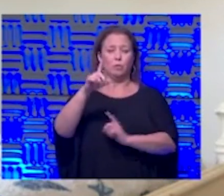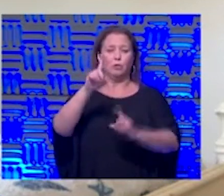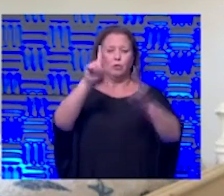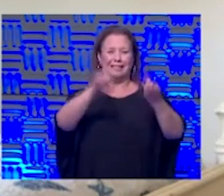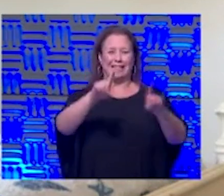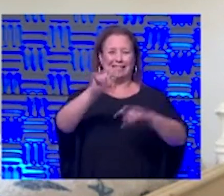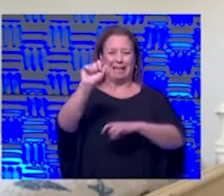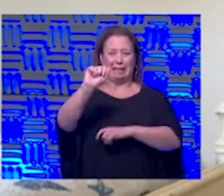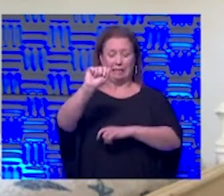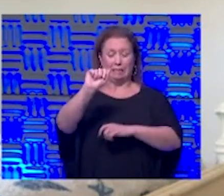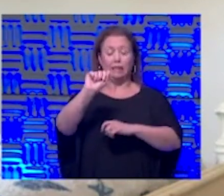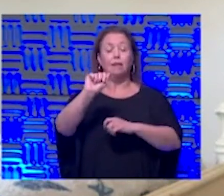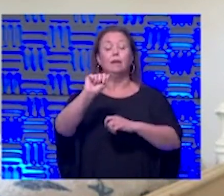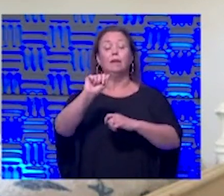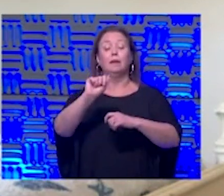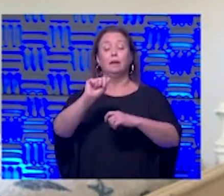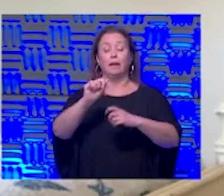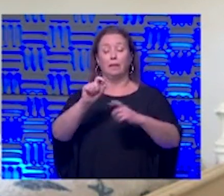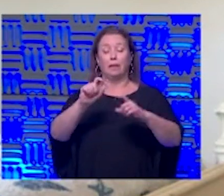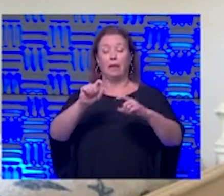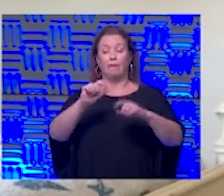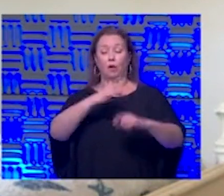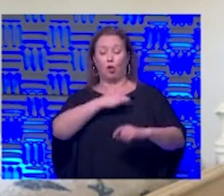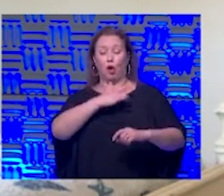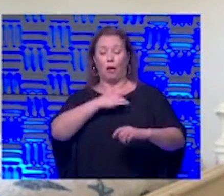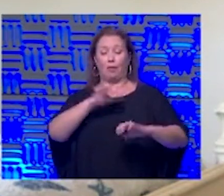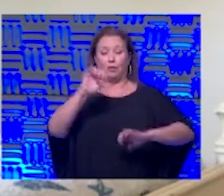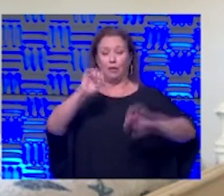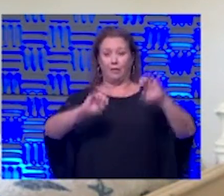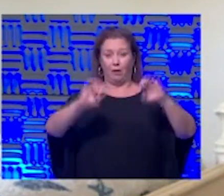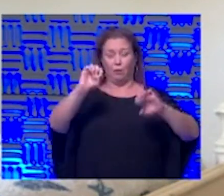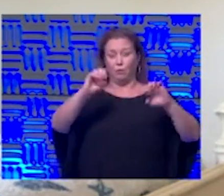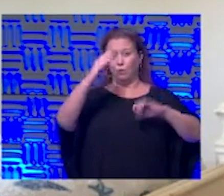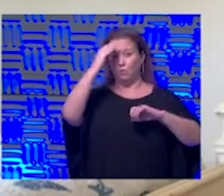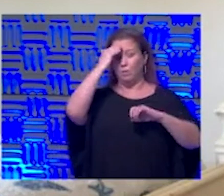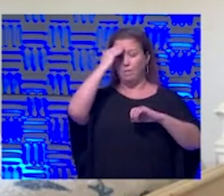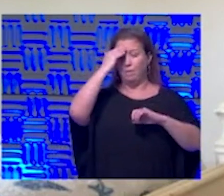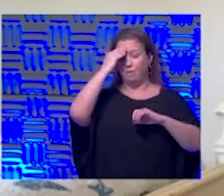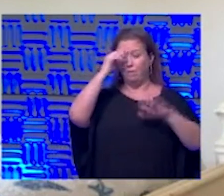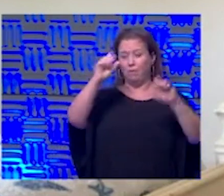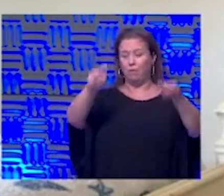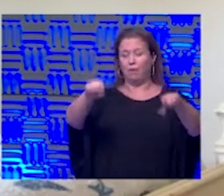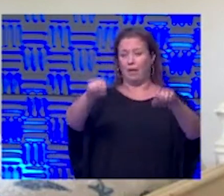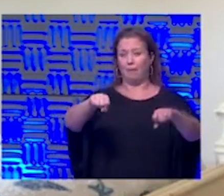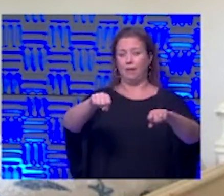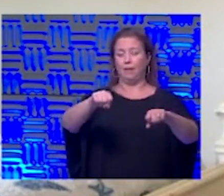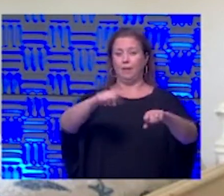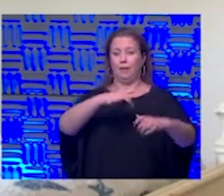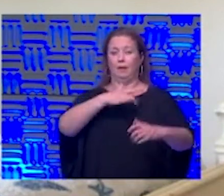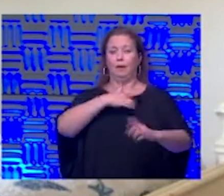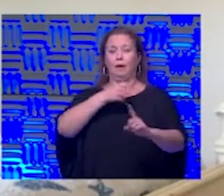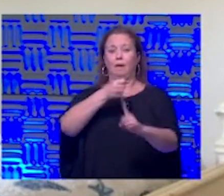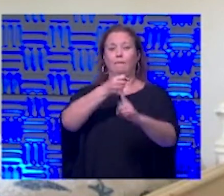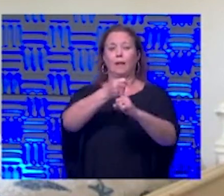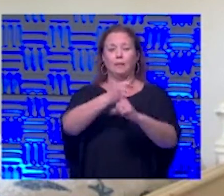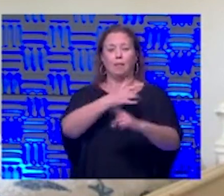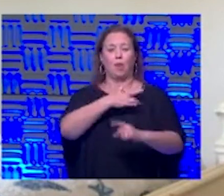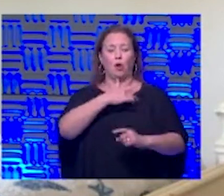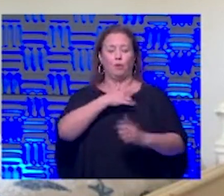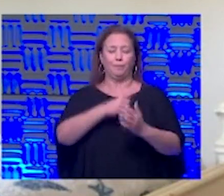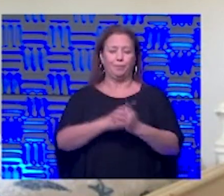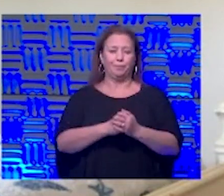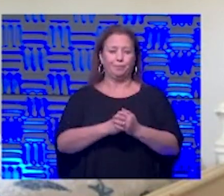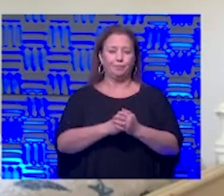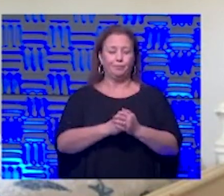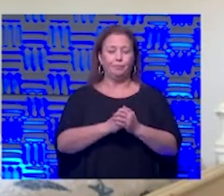these athletes and then look, have a cardiology evaluation because we know that there can be effects on the heart. We are